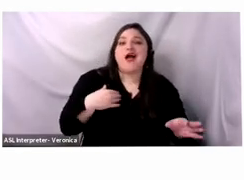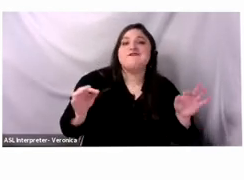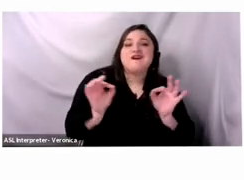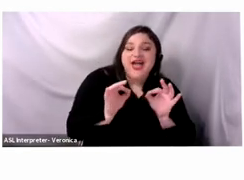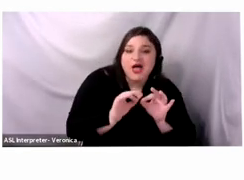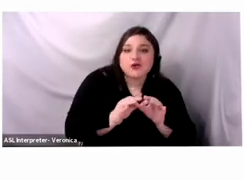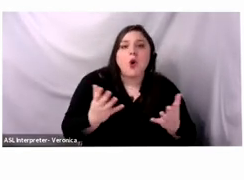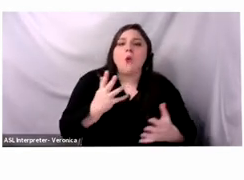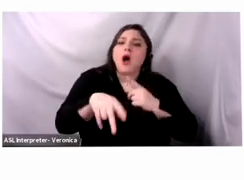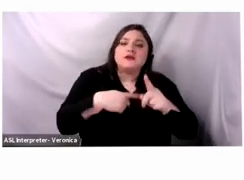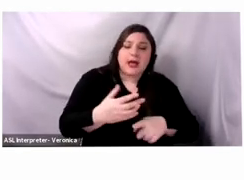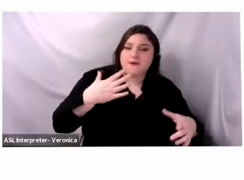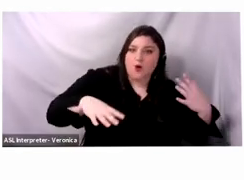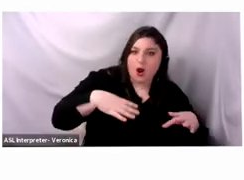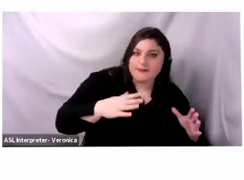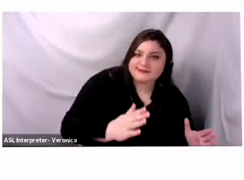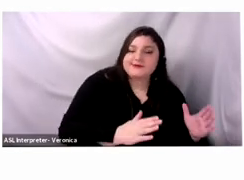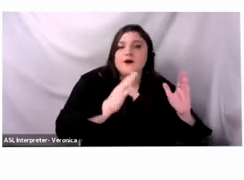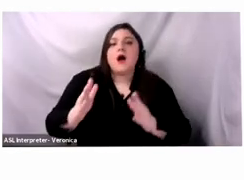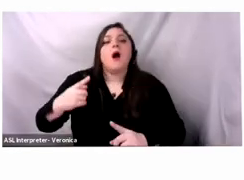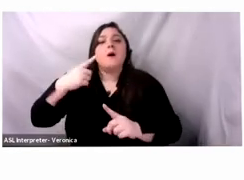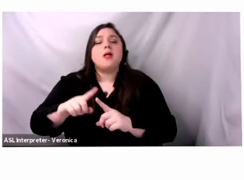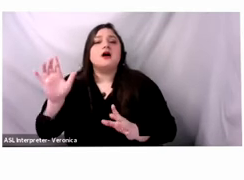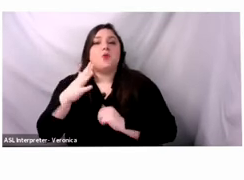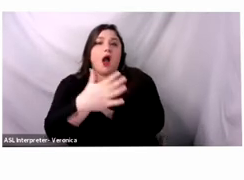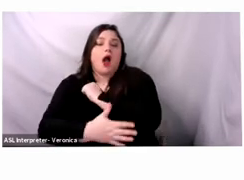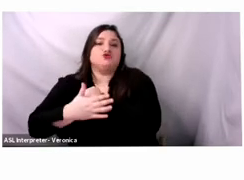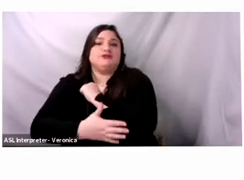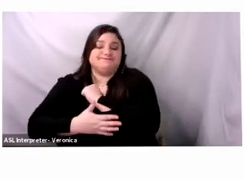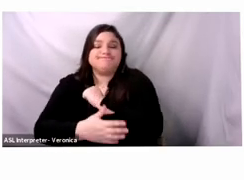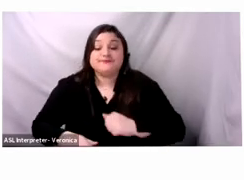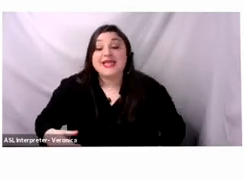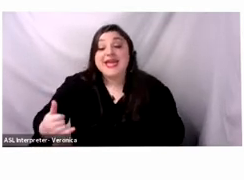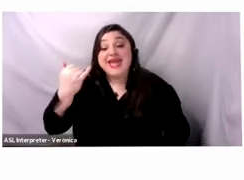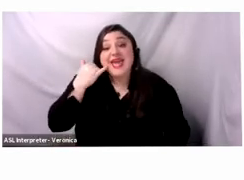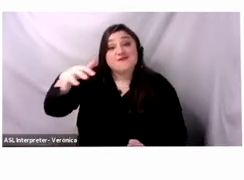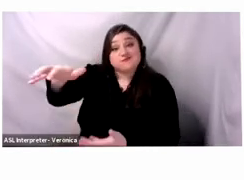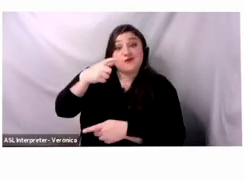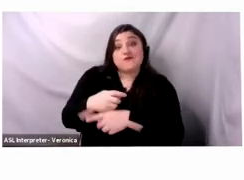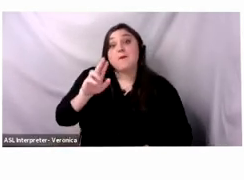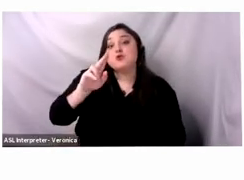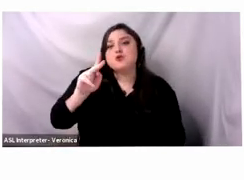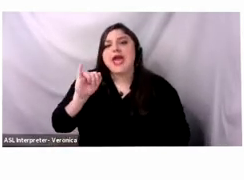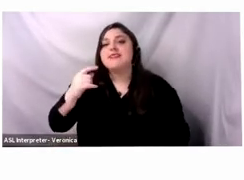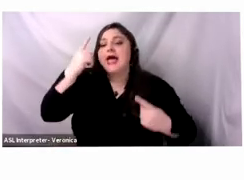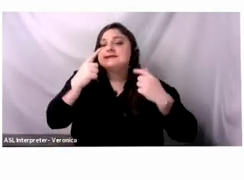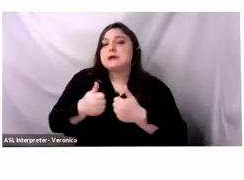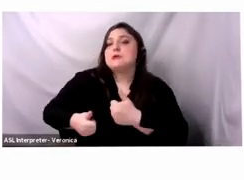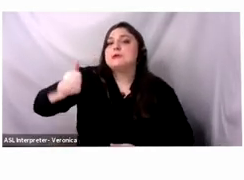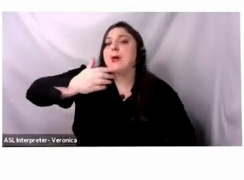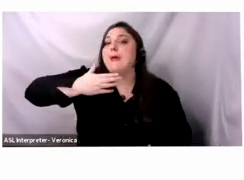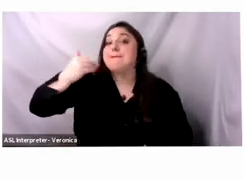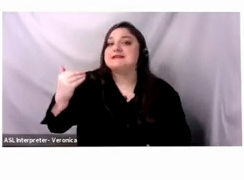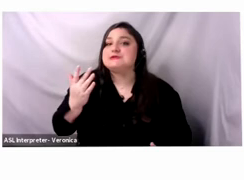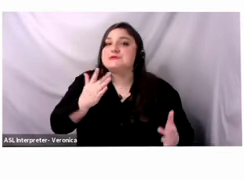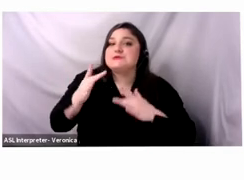export. UK bales are the most expensive and are considered the highest quality, whereas American and Canadian bales, these bales are the